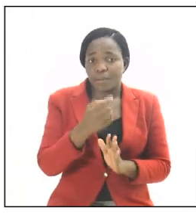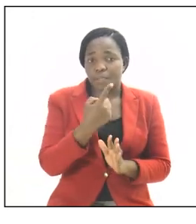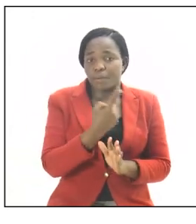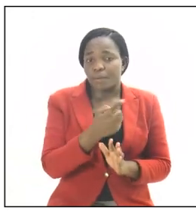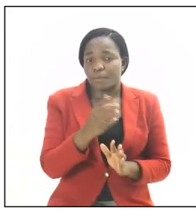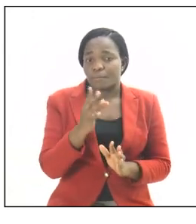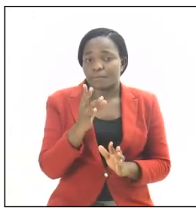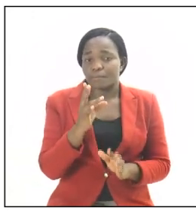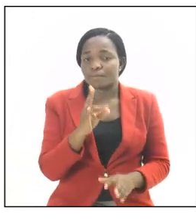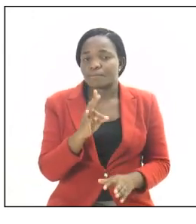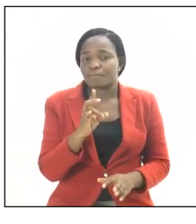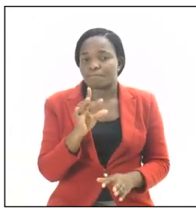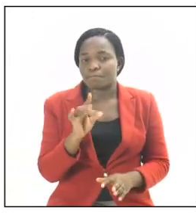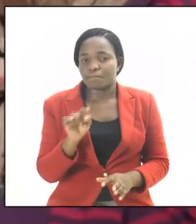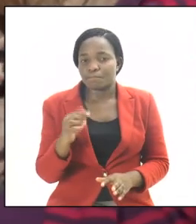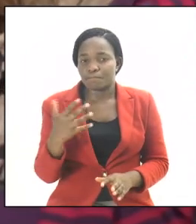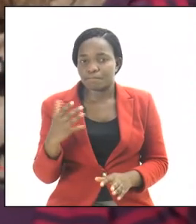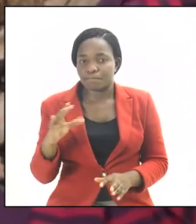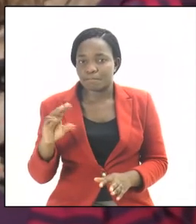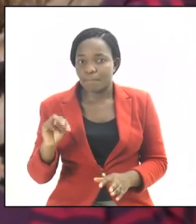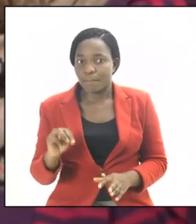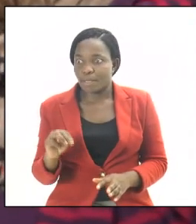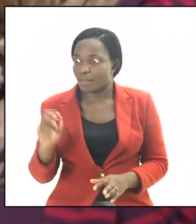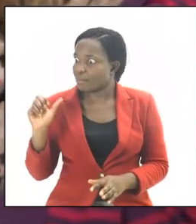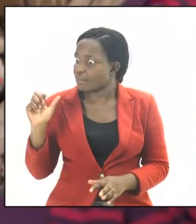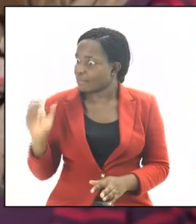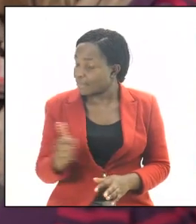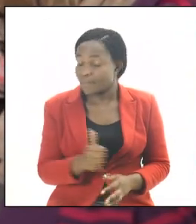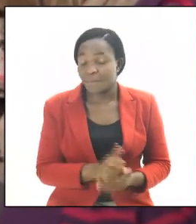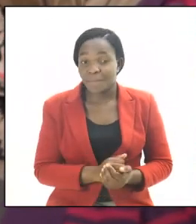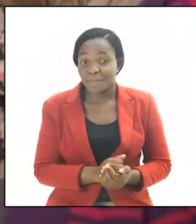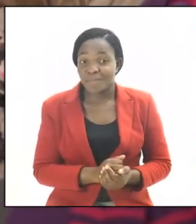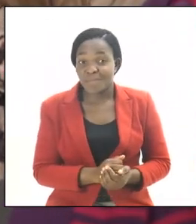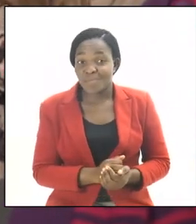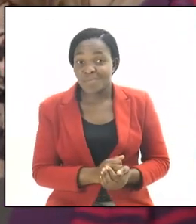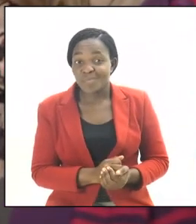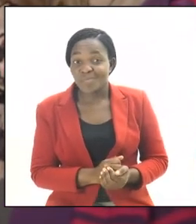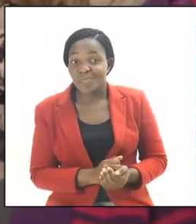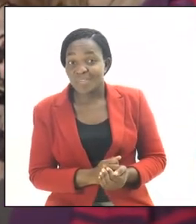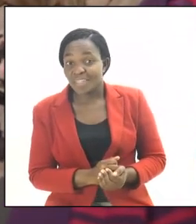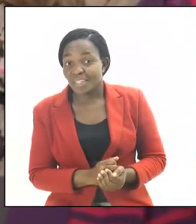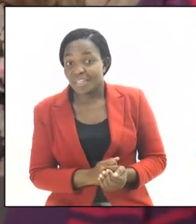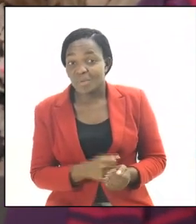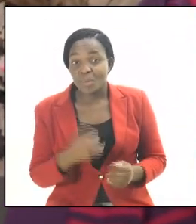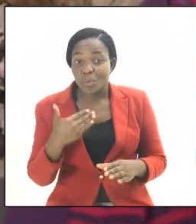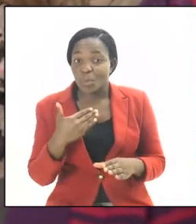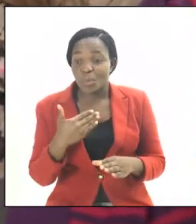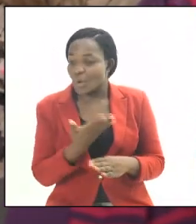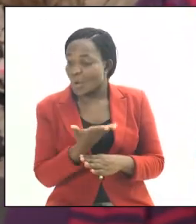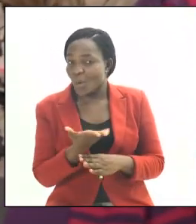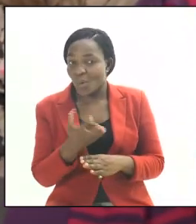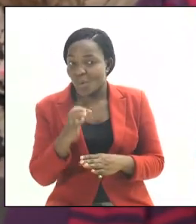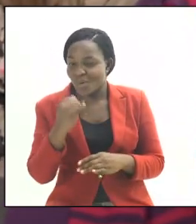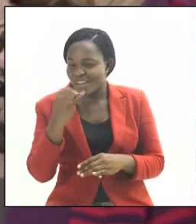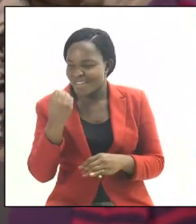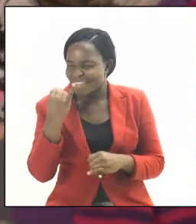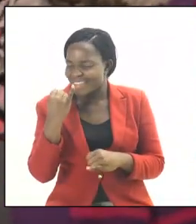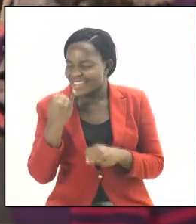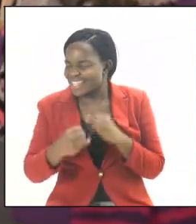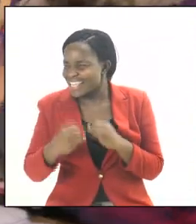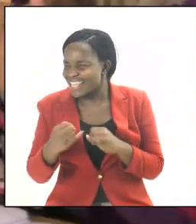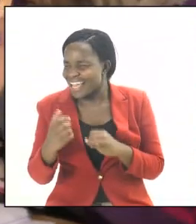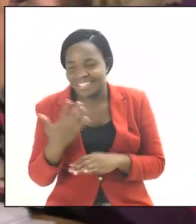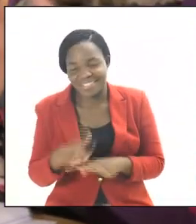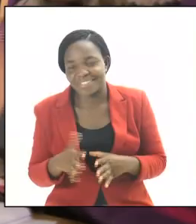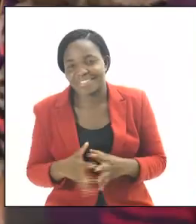178.5 centimeters. Good. Guess what, Sally? We have just one more problem to do.